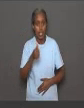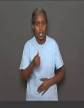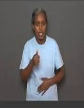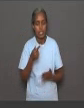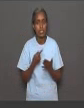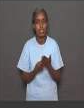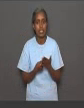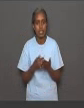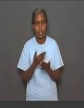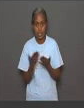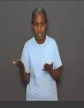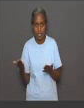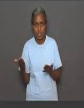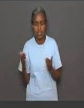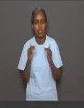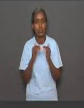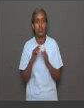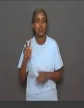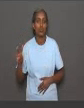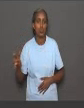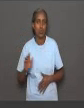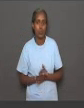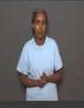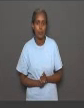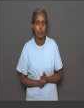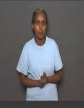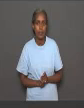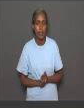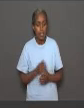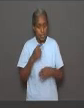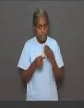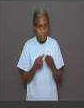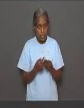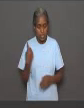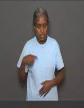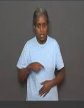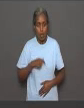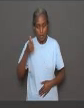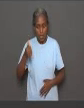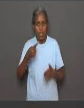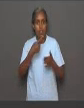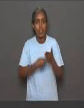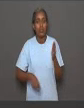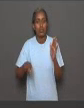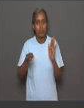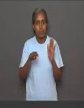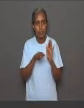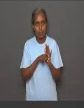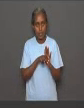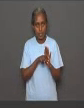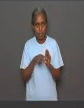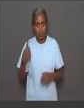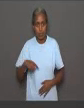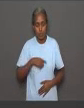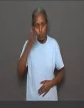this case is 2. Since our A value is negative, we